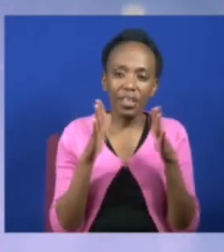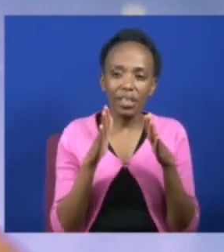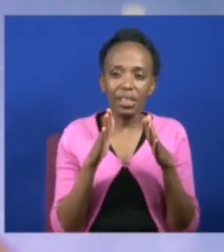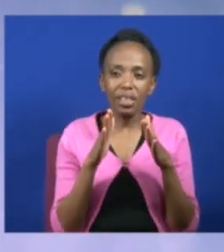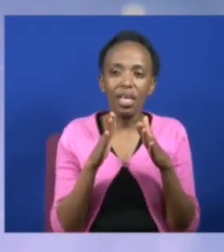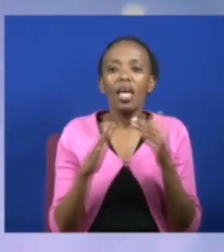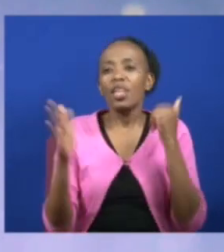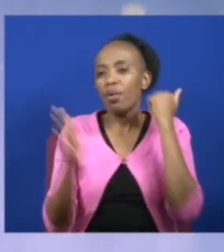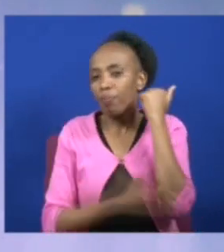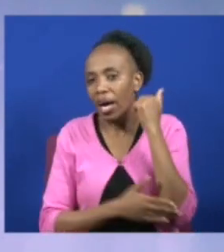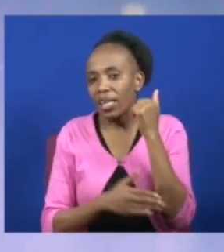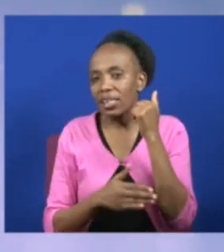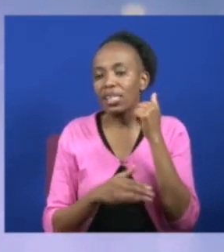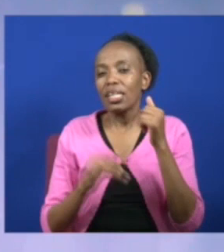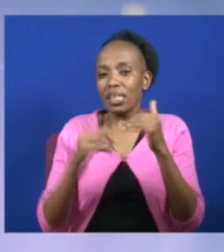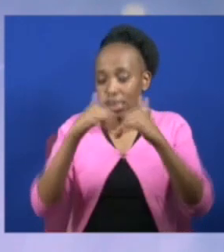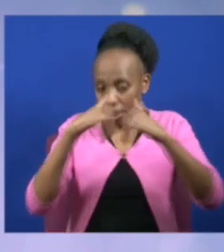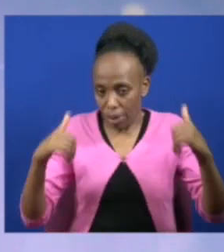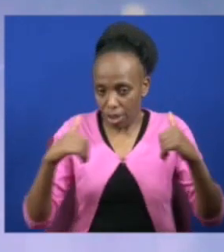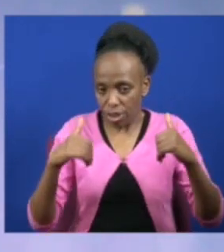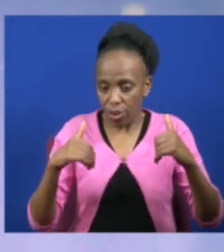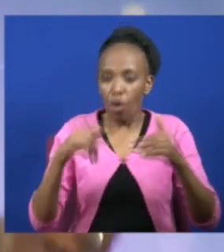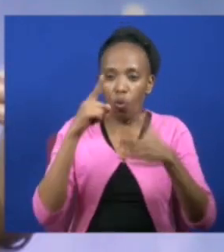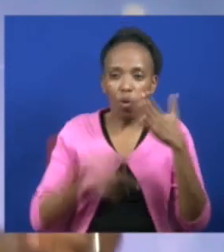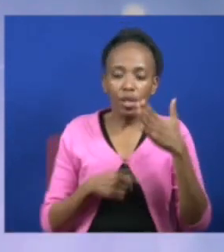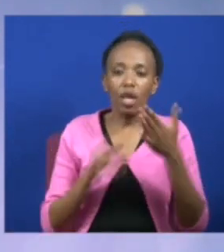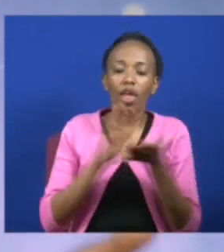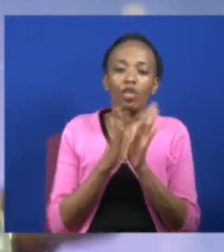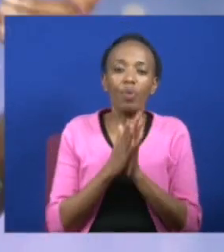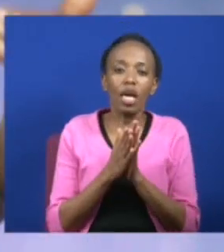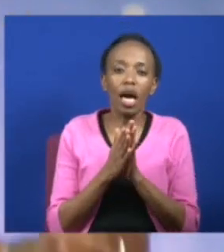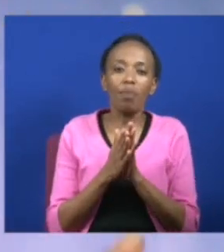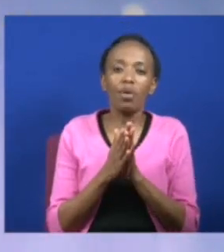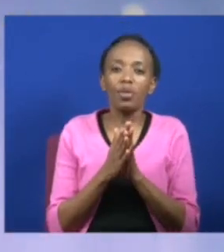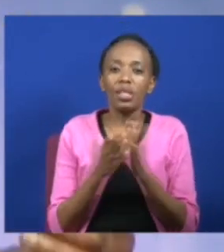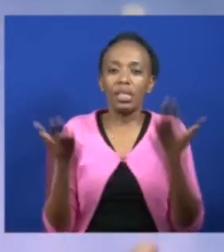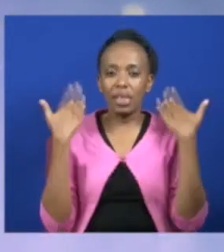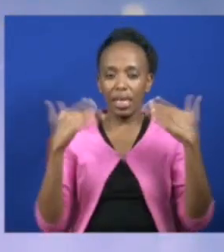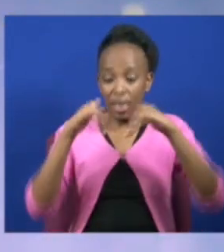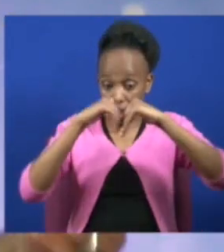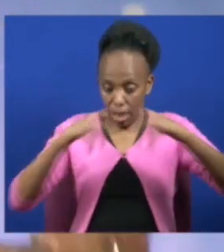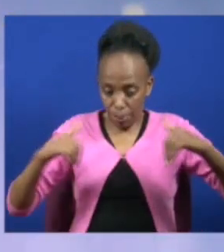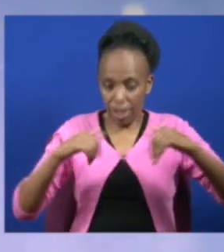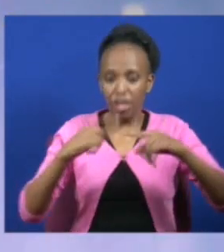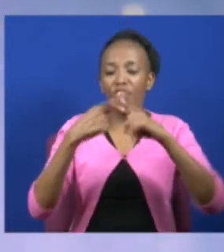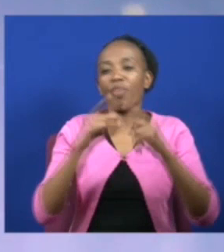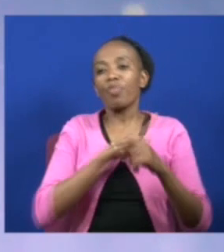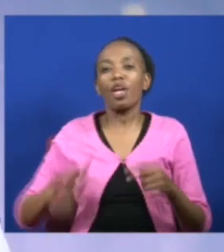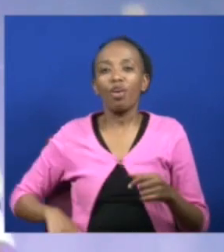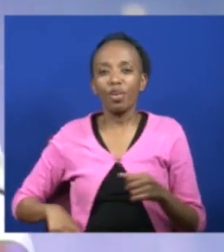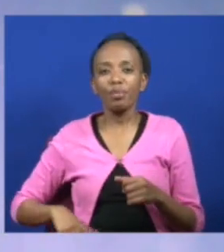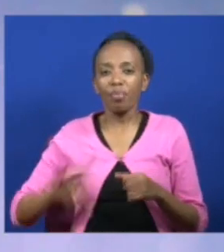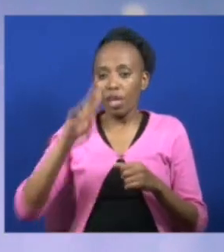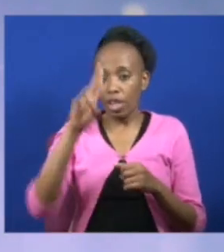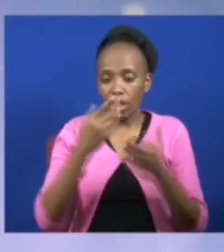The worst isolation, my listeners, my viewers, is to be eternally isolated from the Lord.